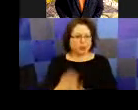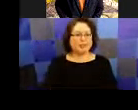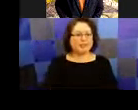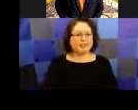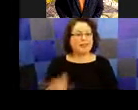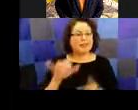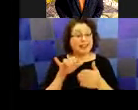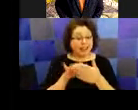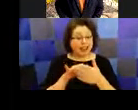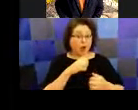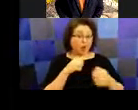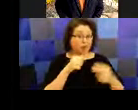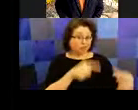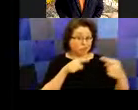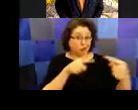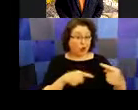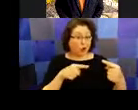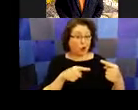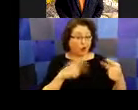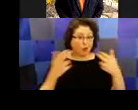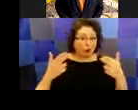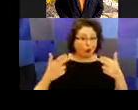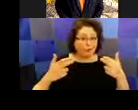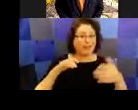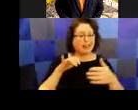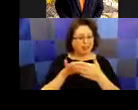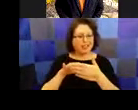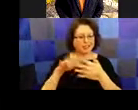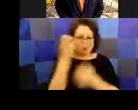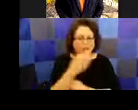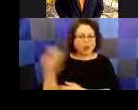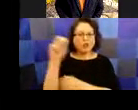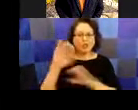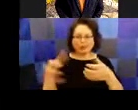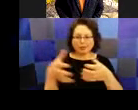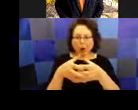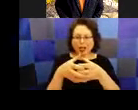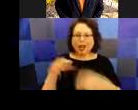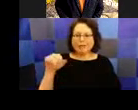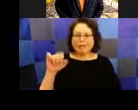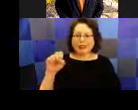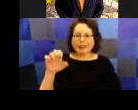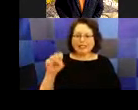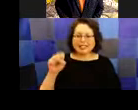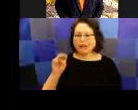In the course of the armed struggle, Frelimo has become a revolutionary party of the masses of Mozambicans.